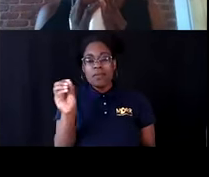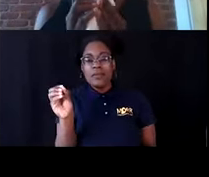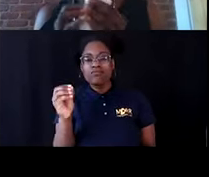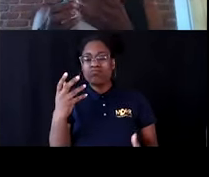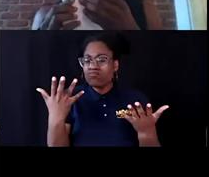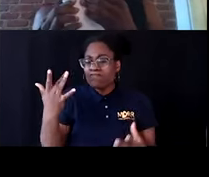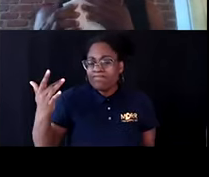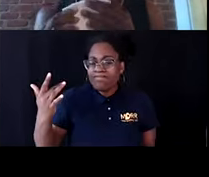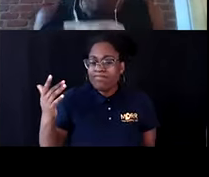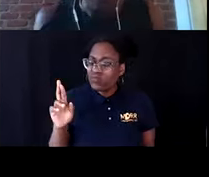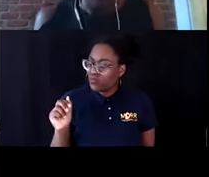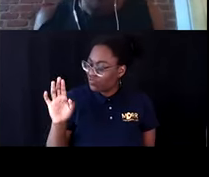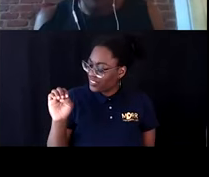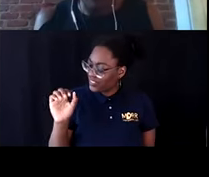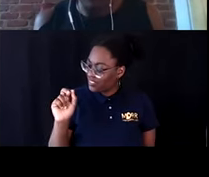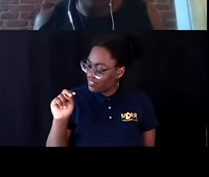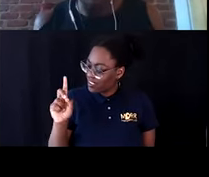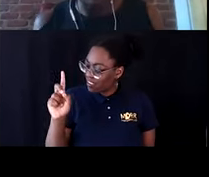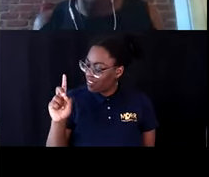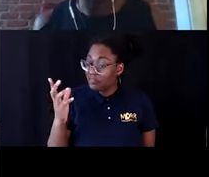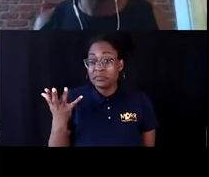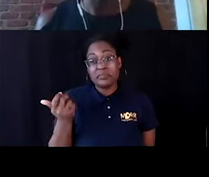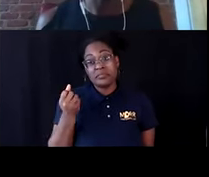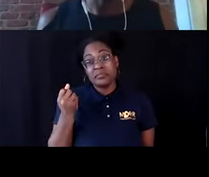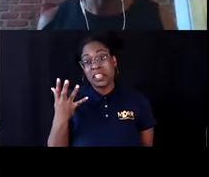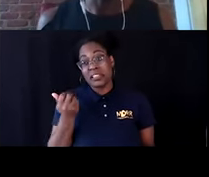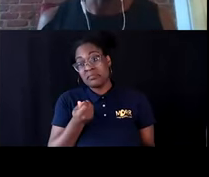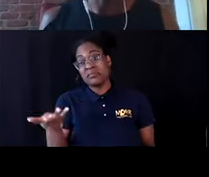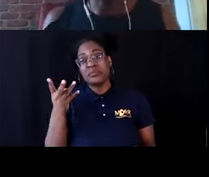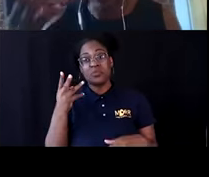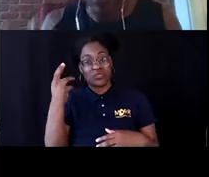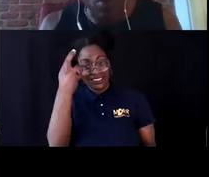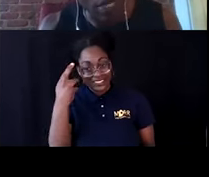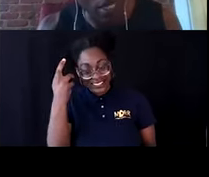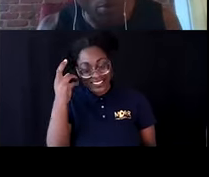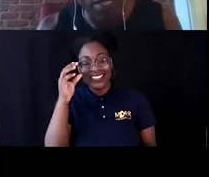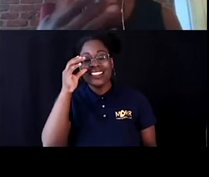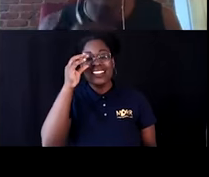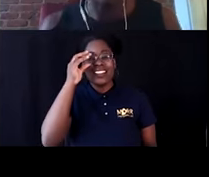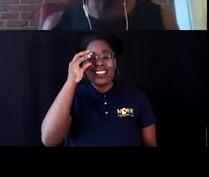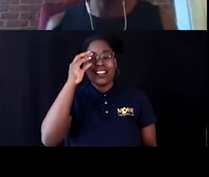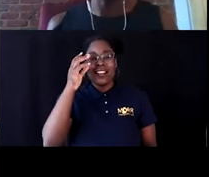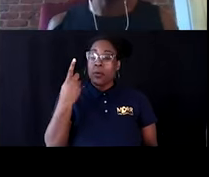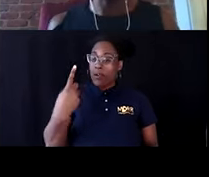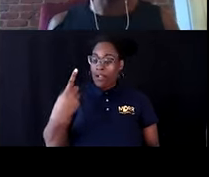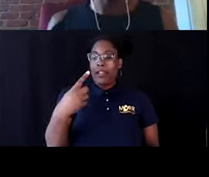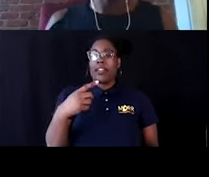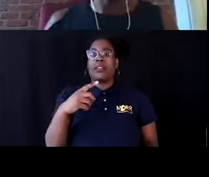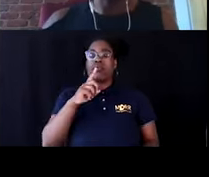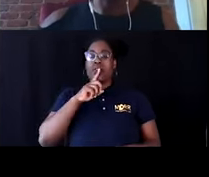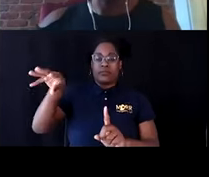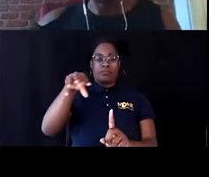These are a couple of reasons, right? But I also want to name, it centralizes race explicitly without focusing on